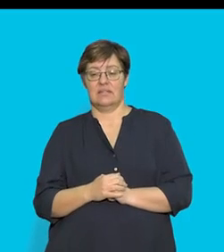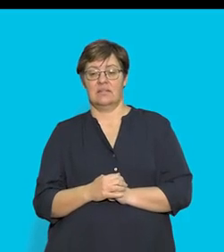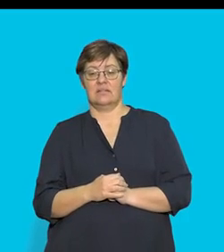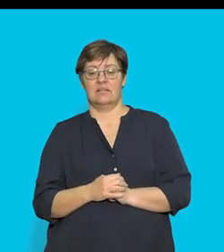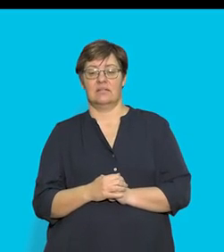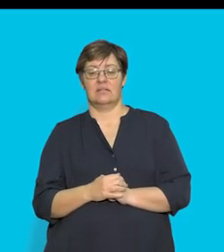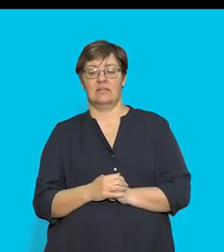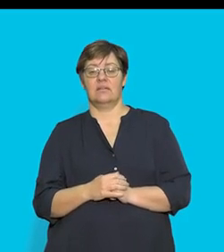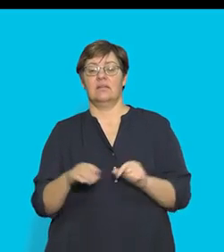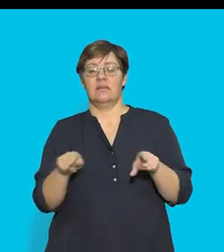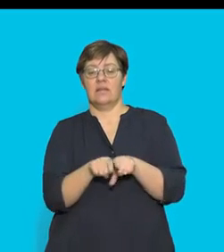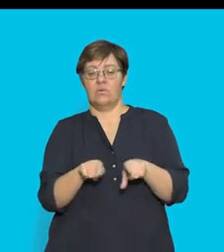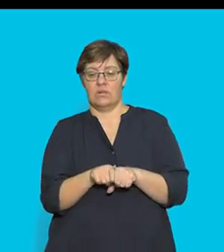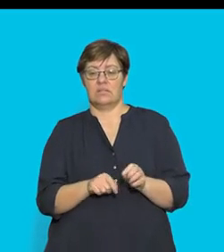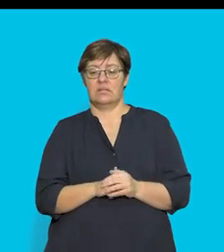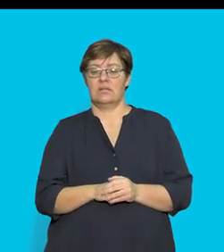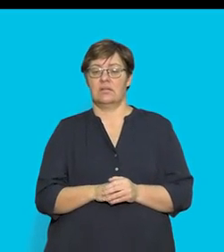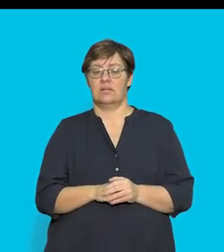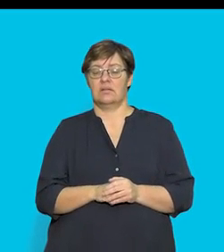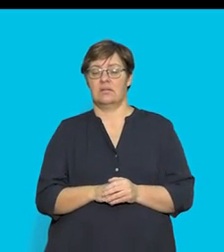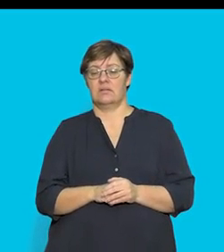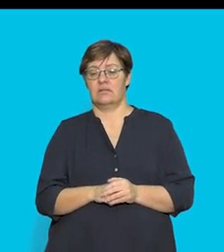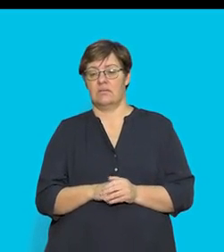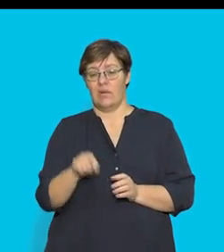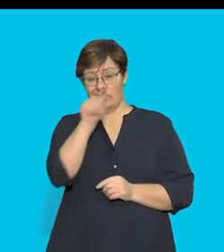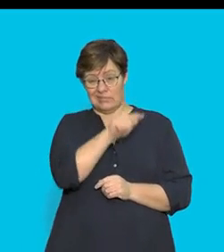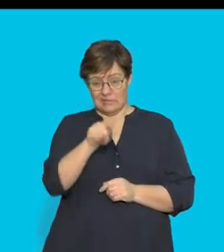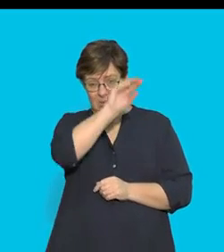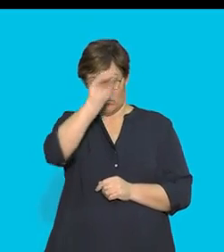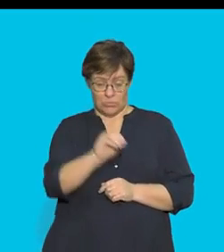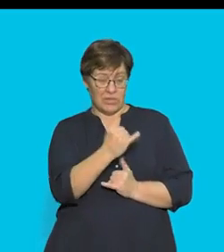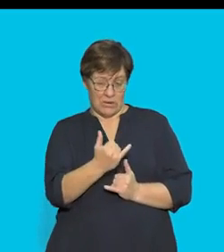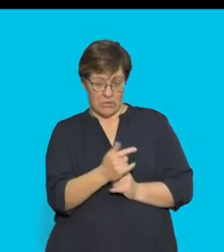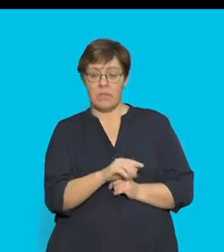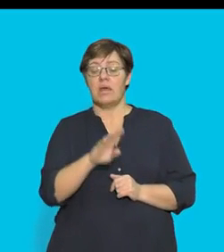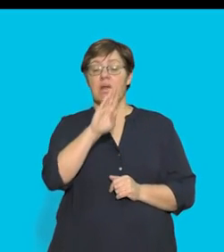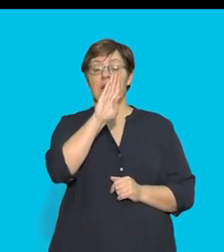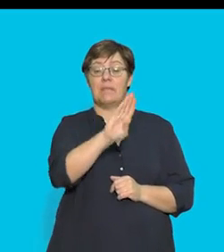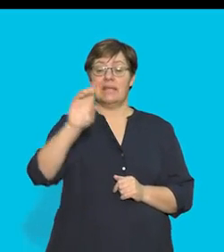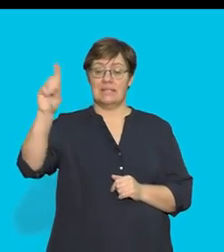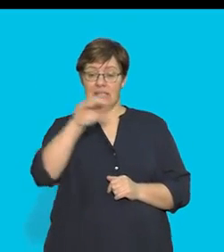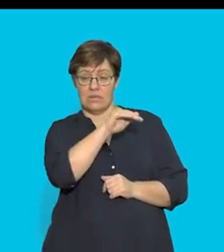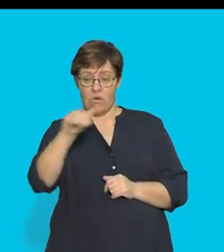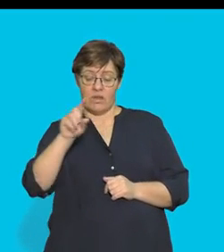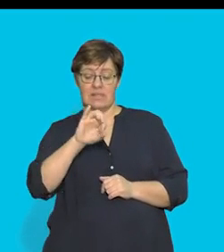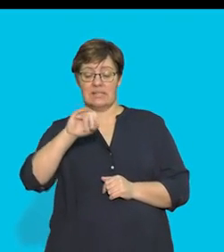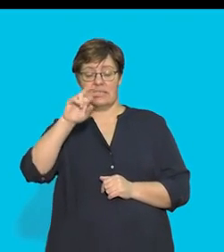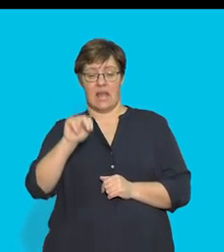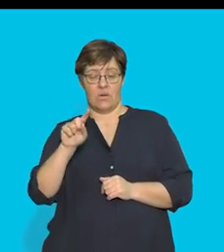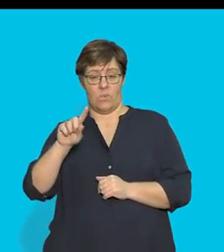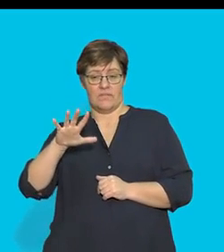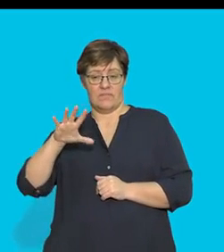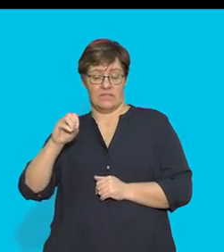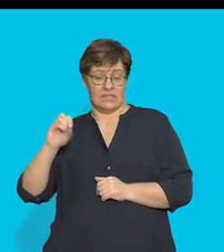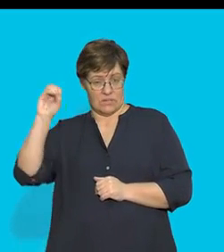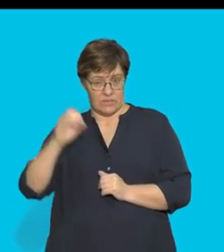D, this angle here that we've just found, we're going to substitute it in just now. And the other full pair that we have is BD, this side